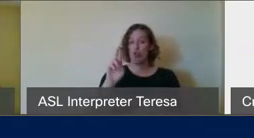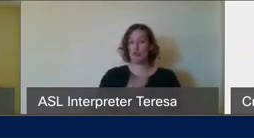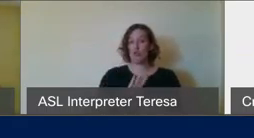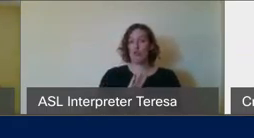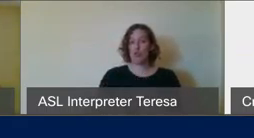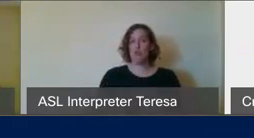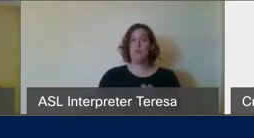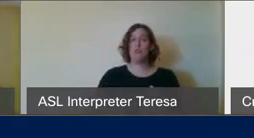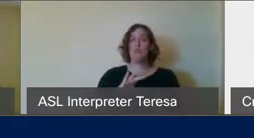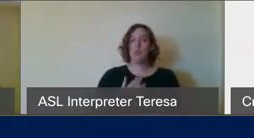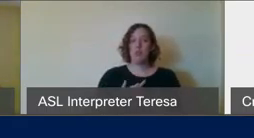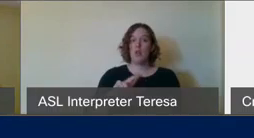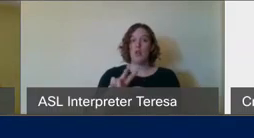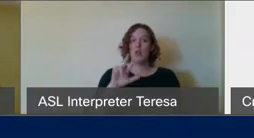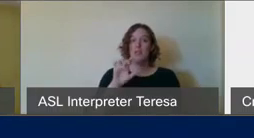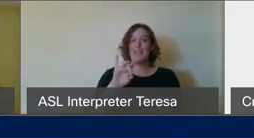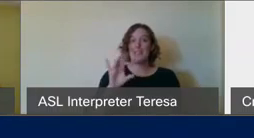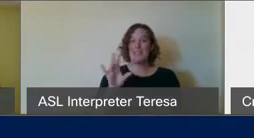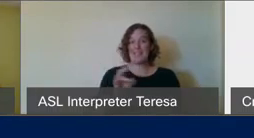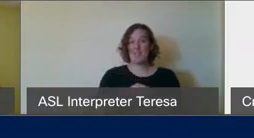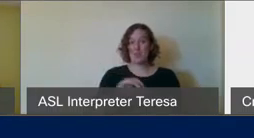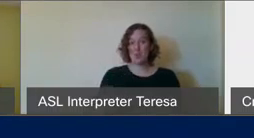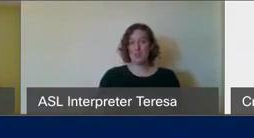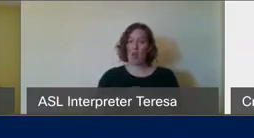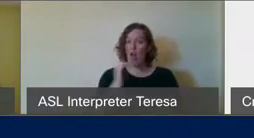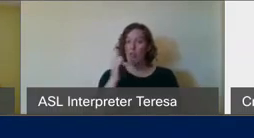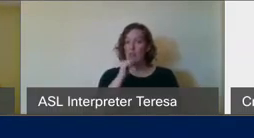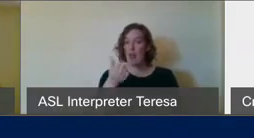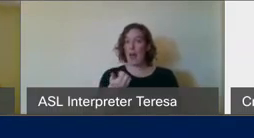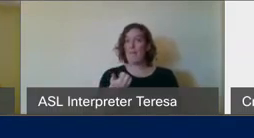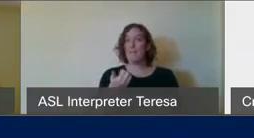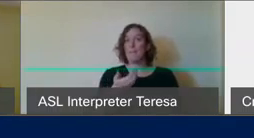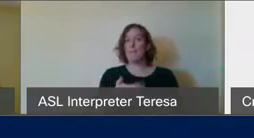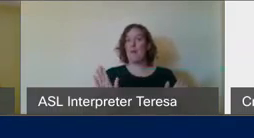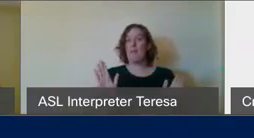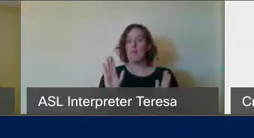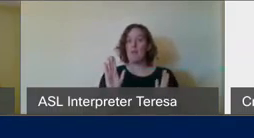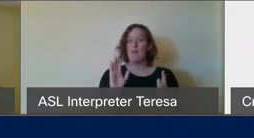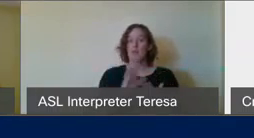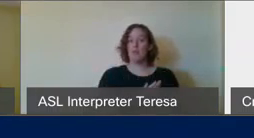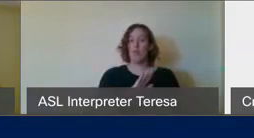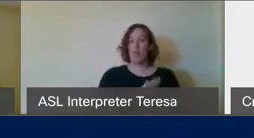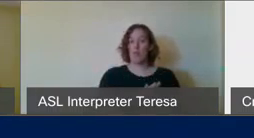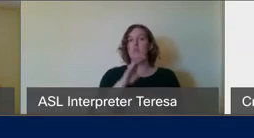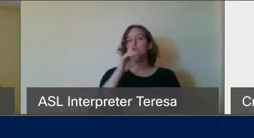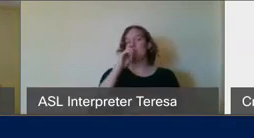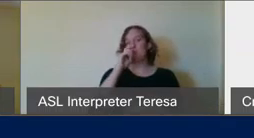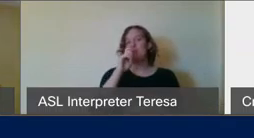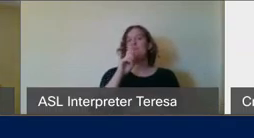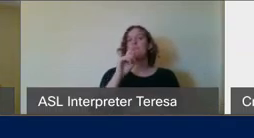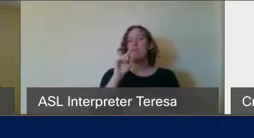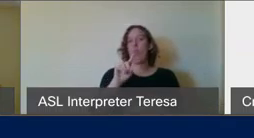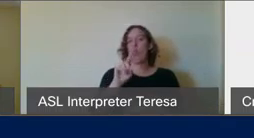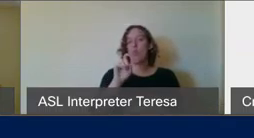students, and other non-public schools reached 190 students. So again, that is just a